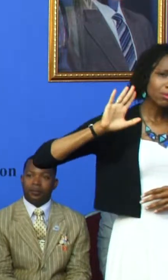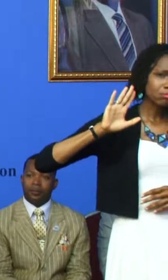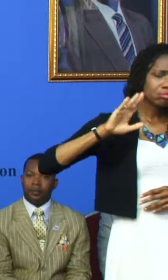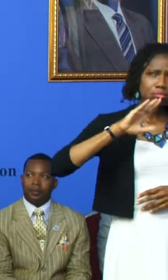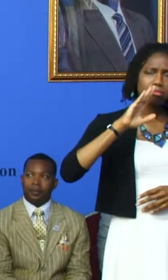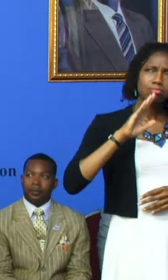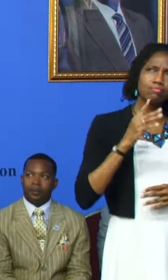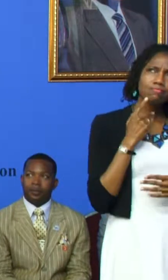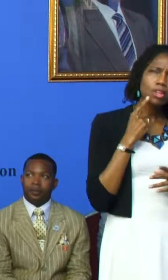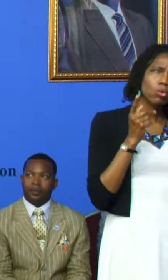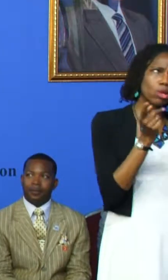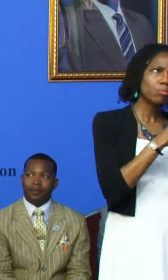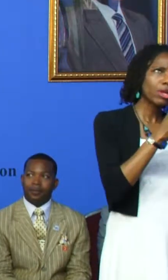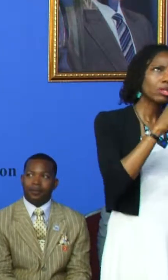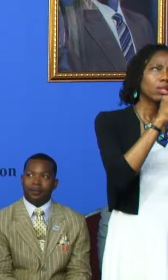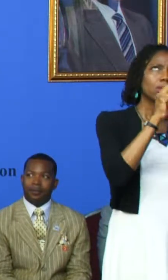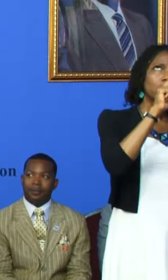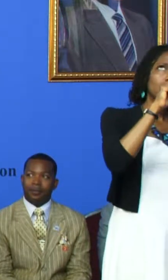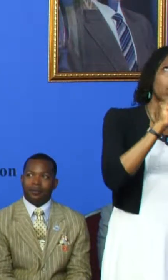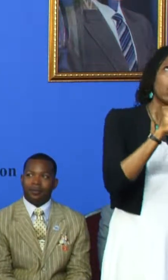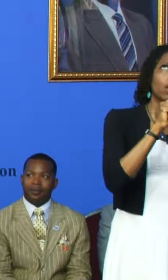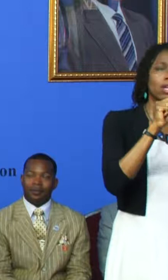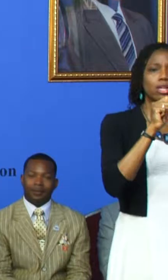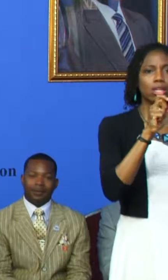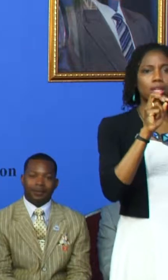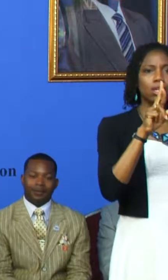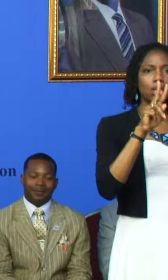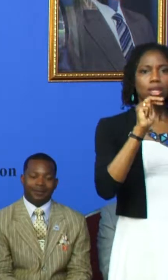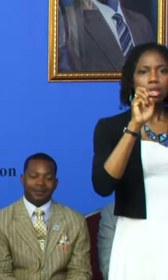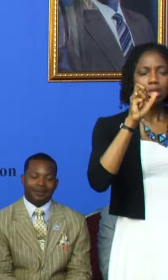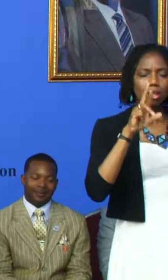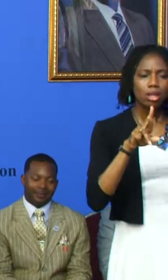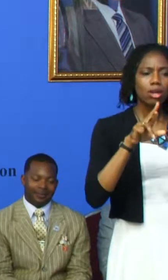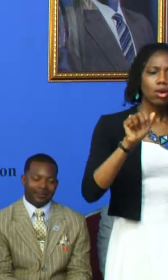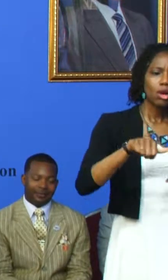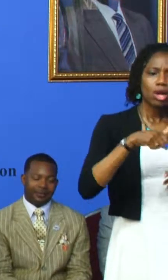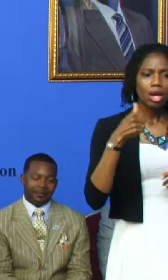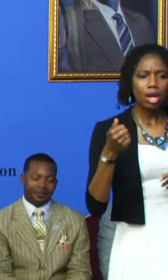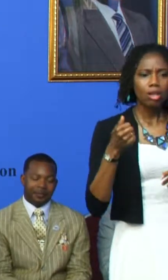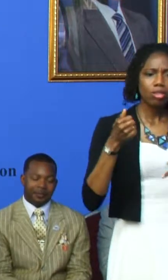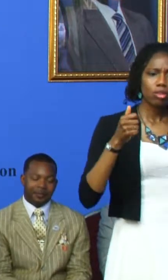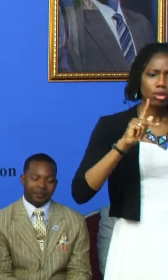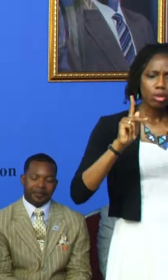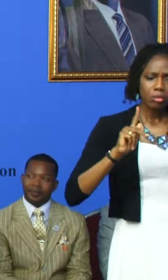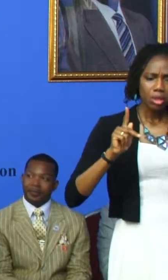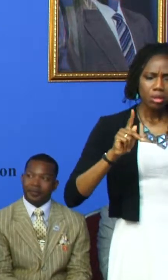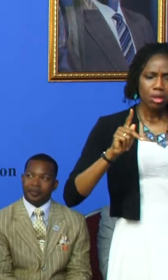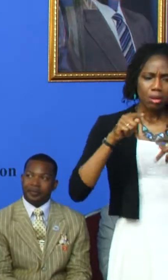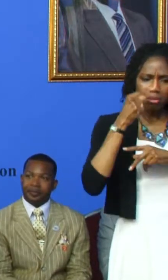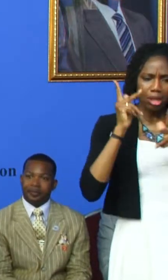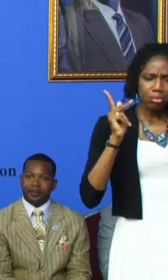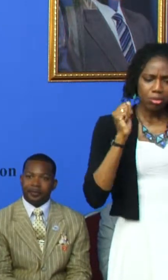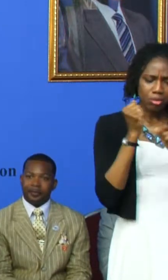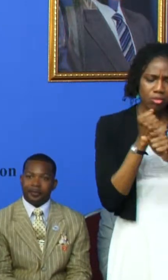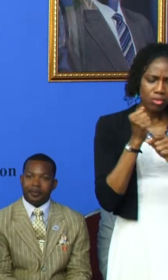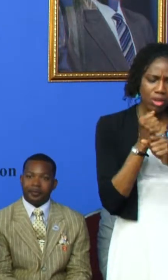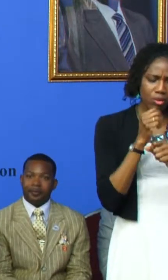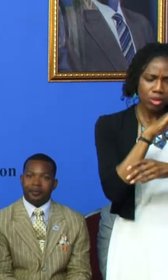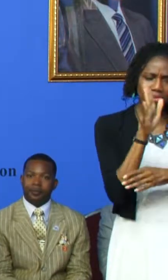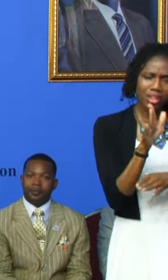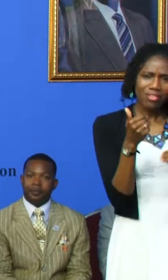I went back, Nat Turner, Sojourn Truth, all that. We've never had it where they said